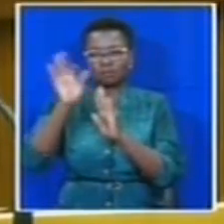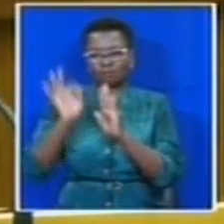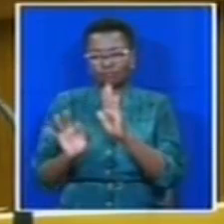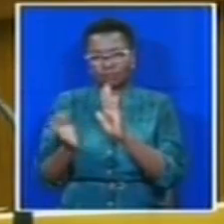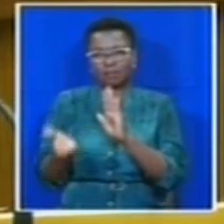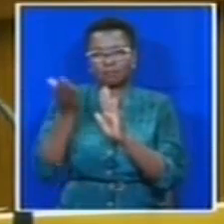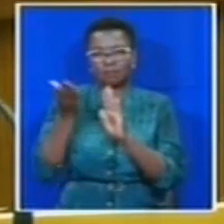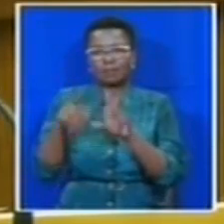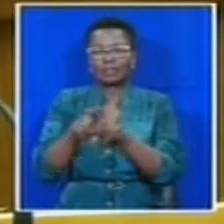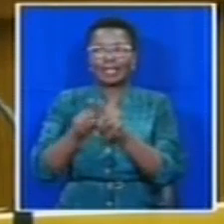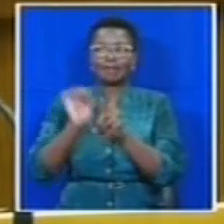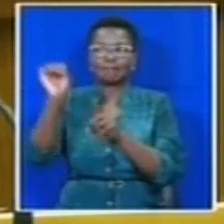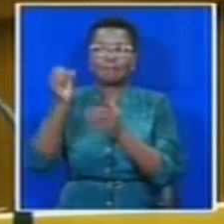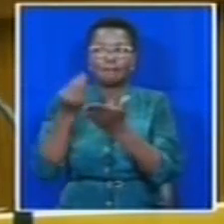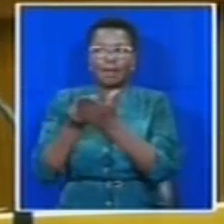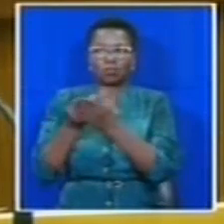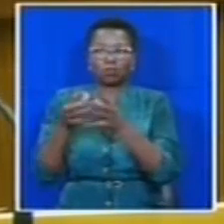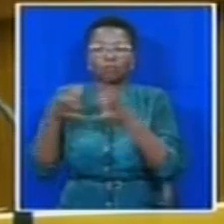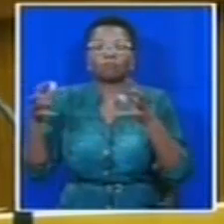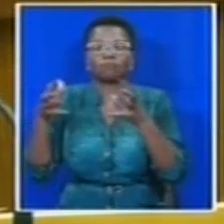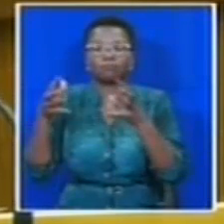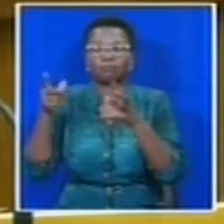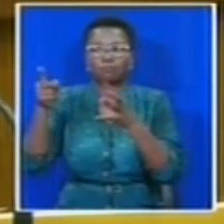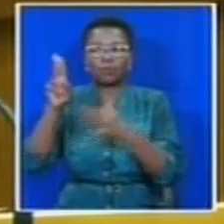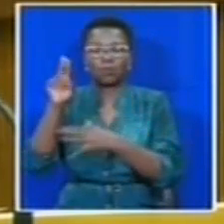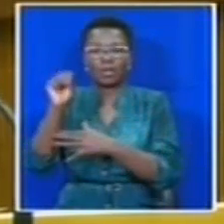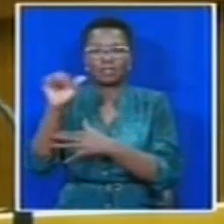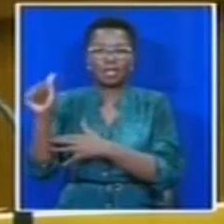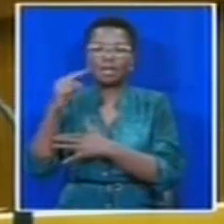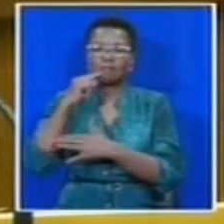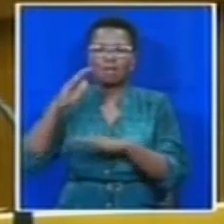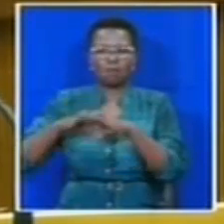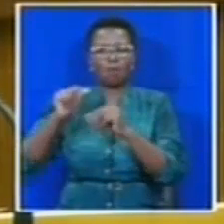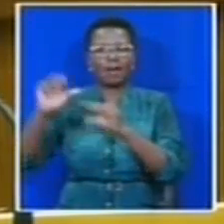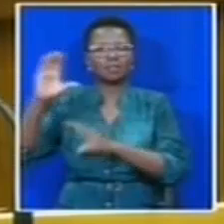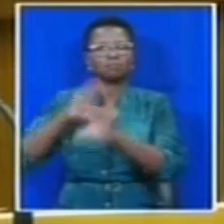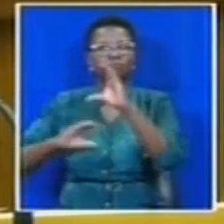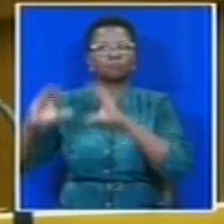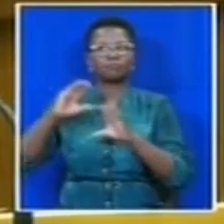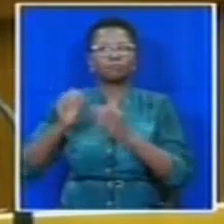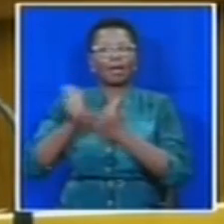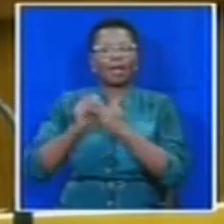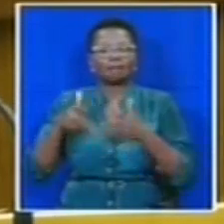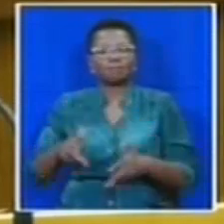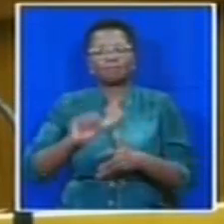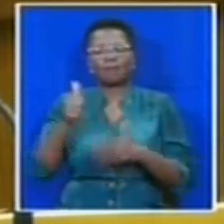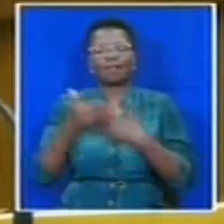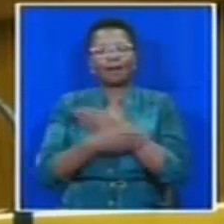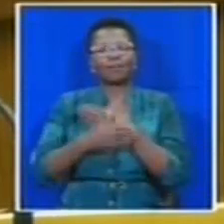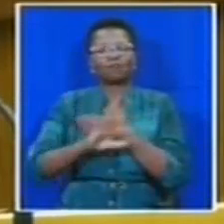States, Europe, and Japan have contributed to continued capital inflows into developing economies.